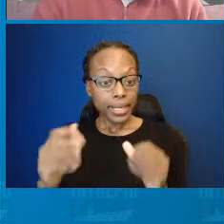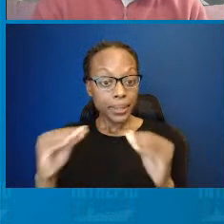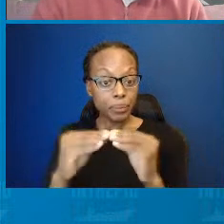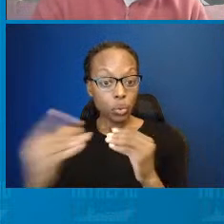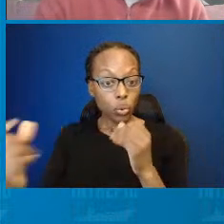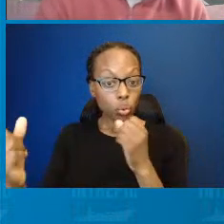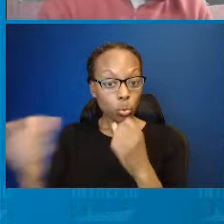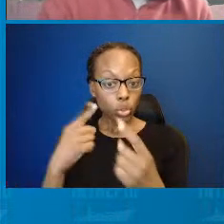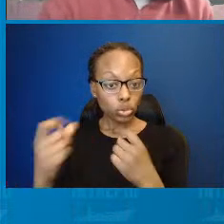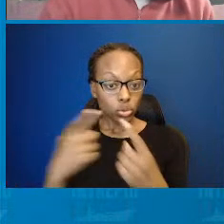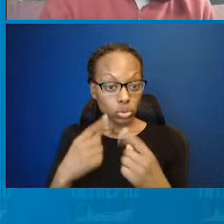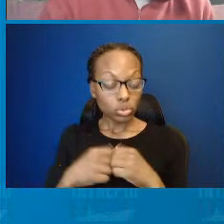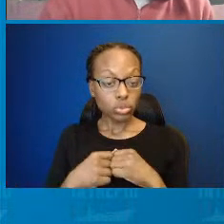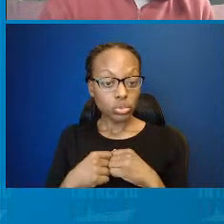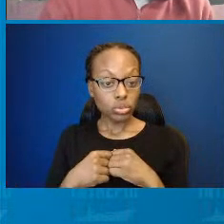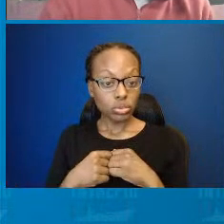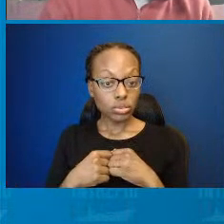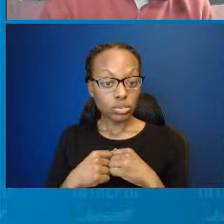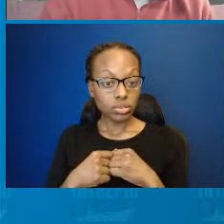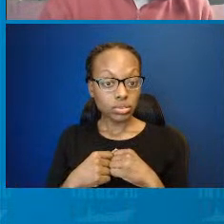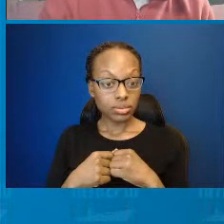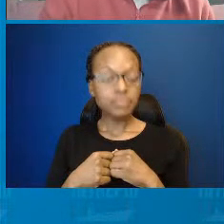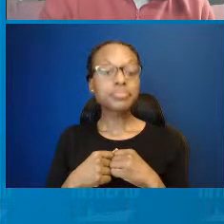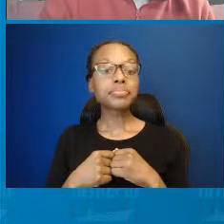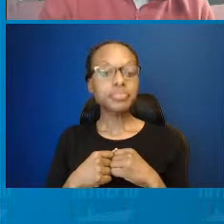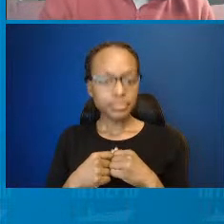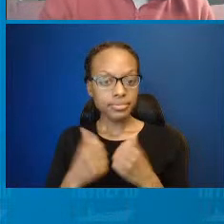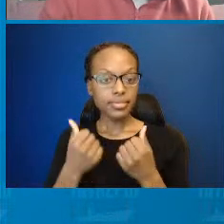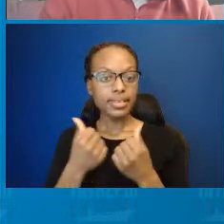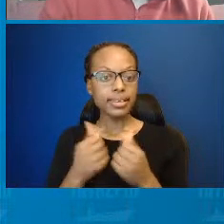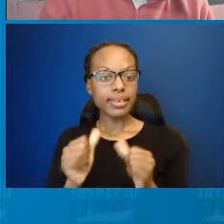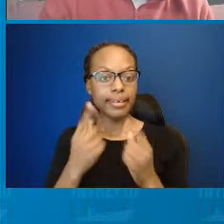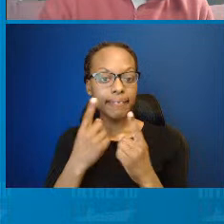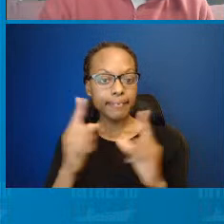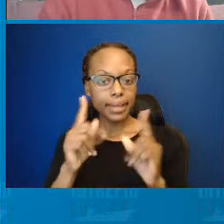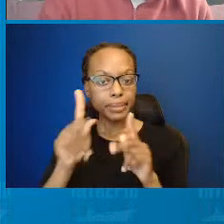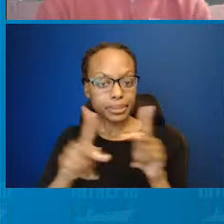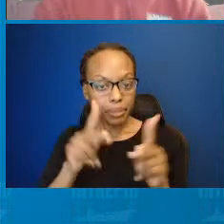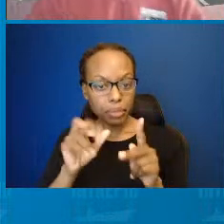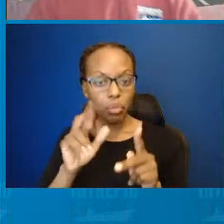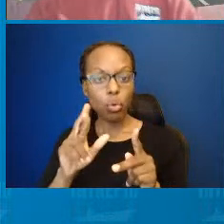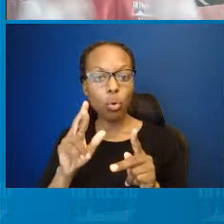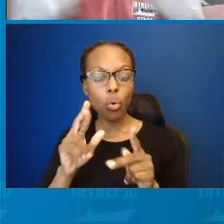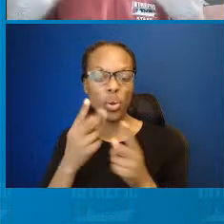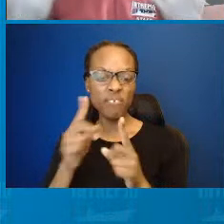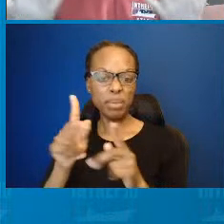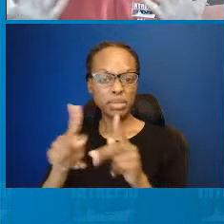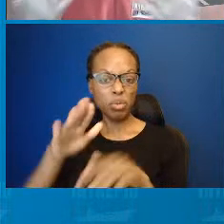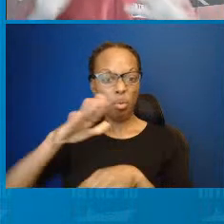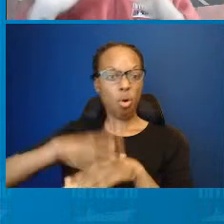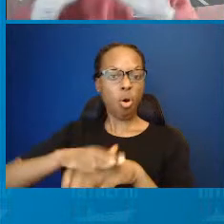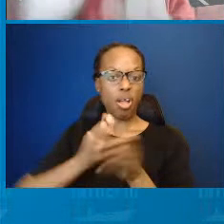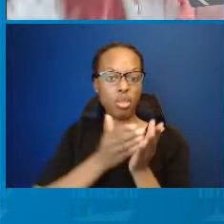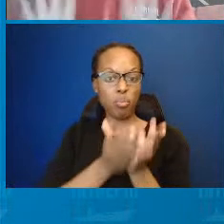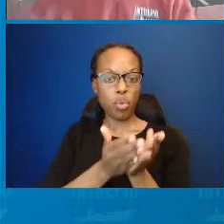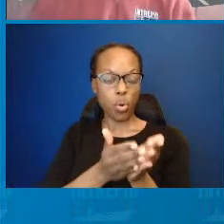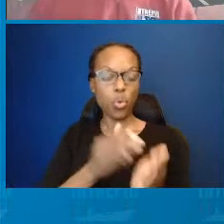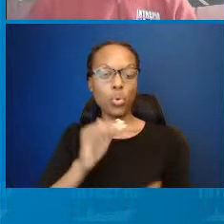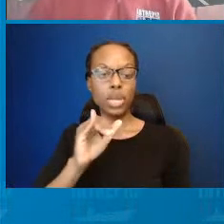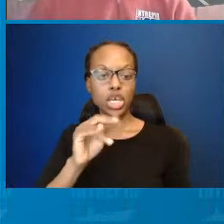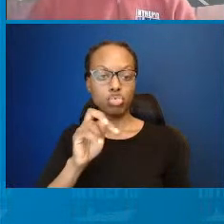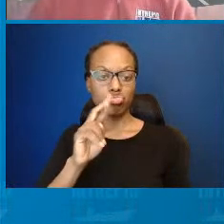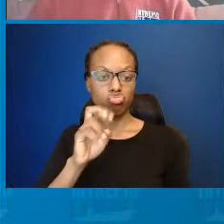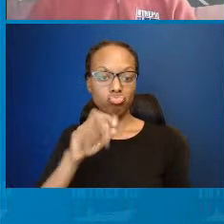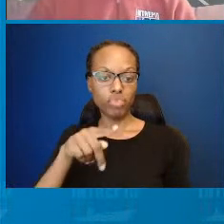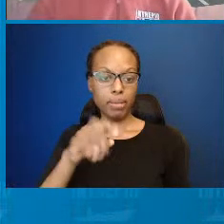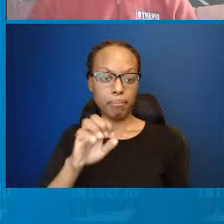other heroes? Did any famous people or well-known heroes serve on Intrepid? Yes, so these two did